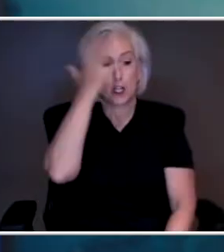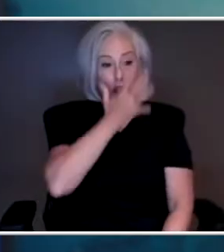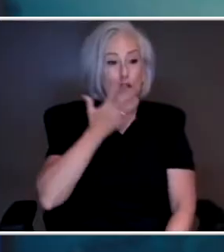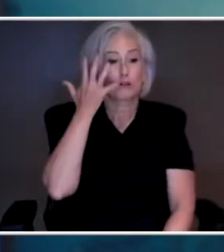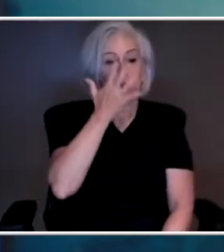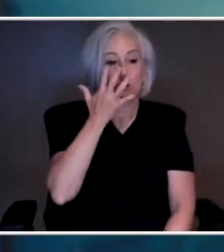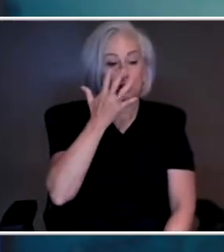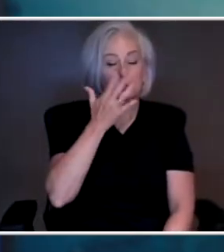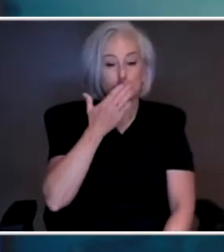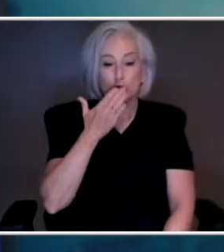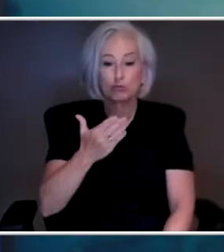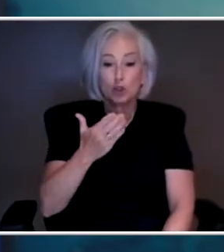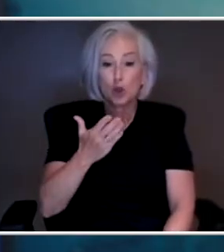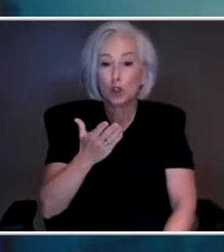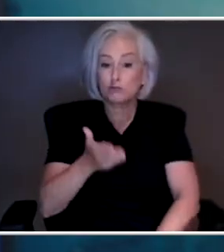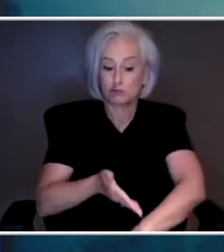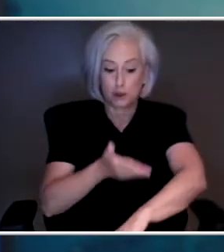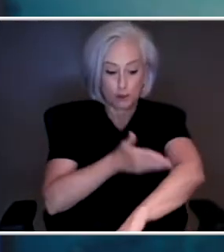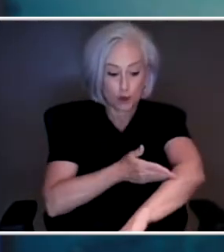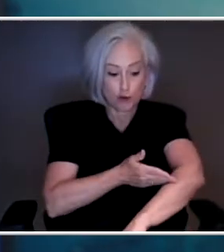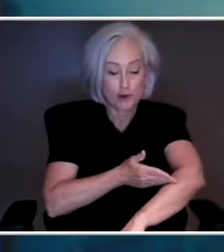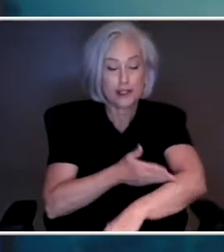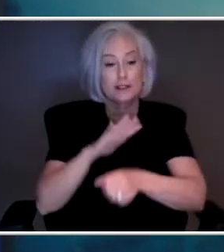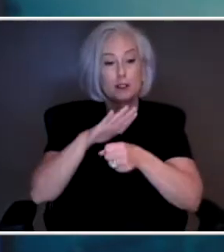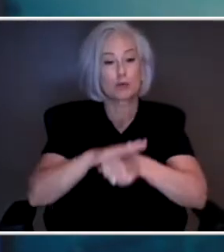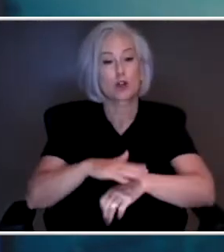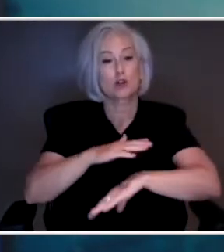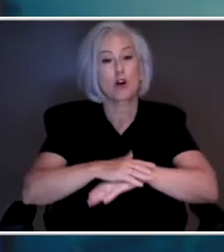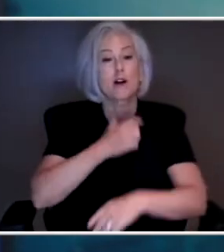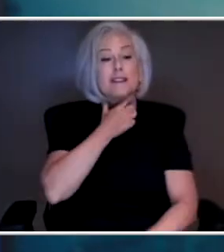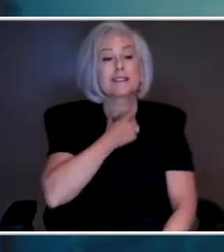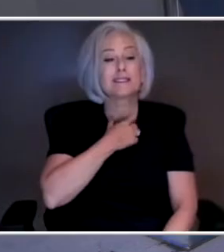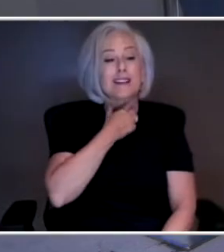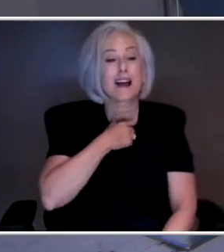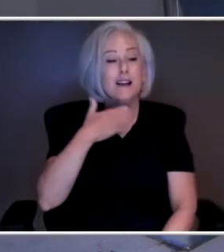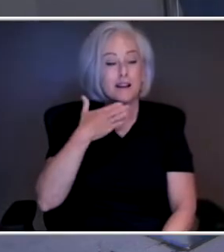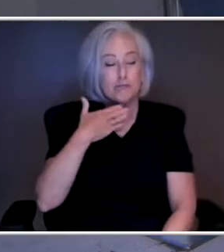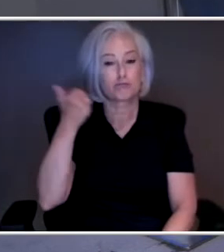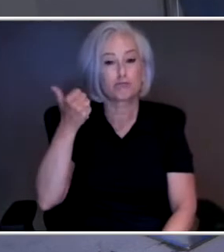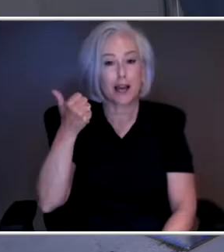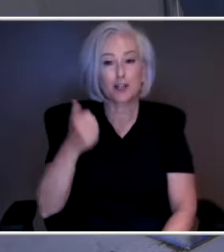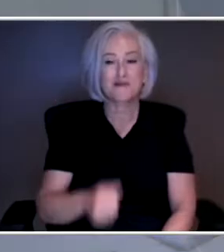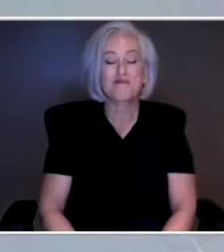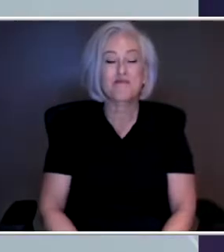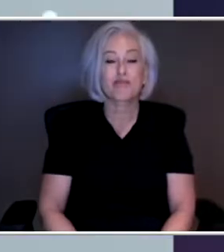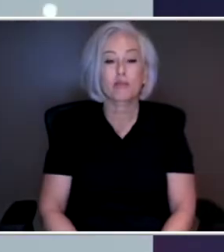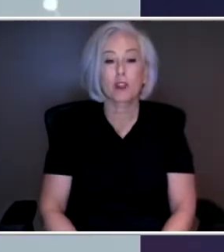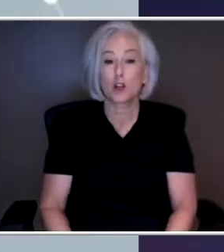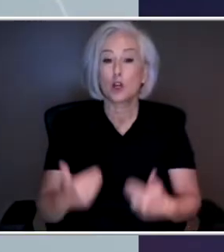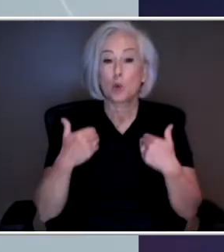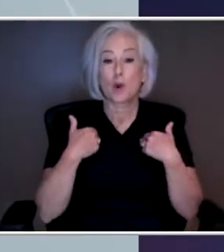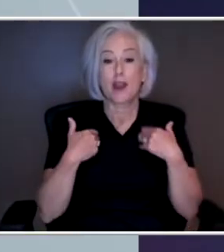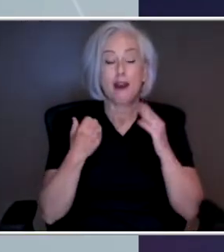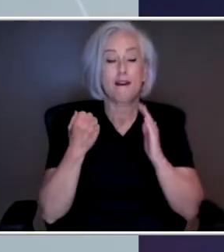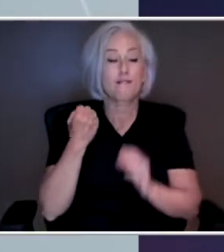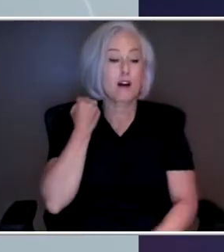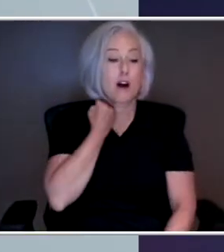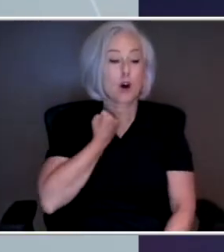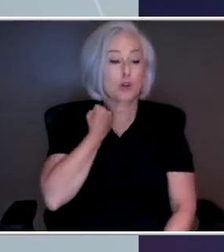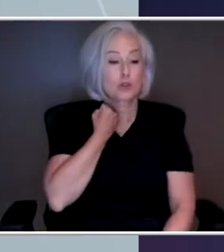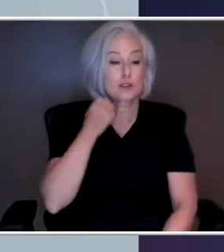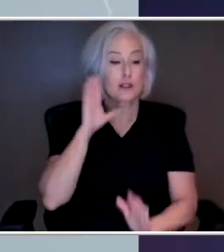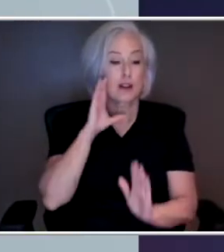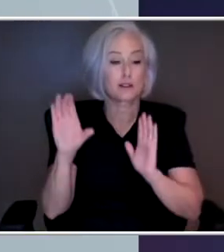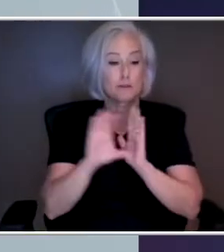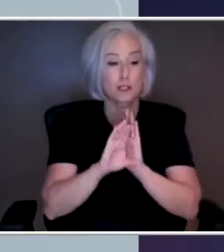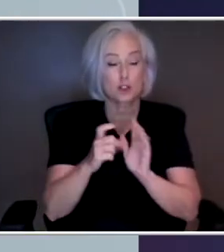and also with the mass effect and pressure on your neck, those are the numbers we're shooting for. And we have some ultrasound images from Sandy's case. Tell us what